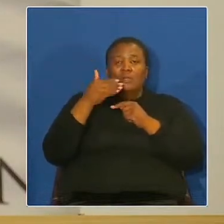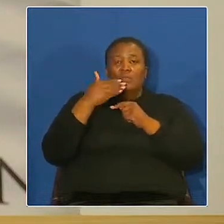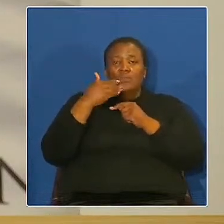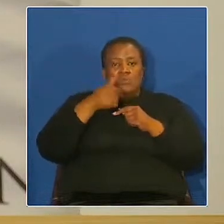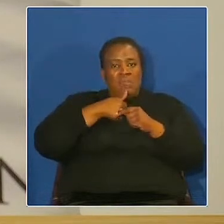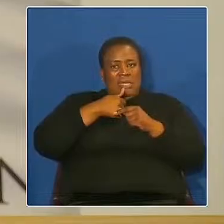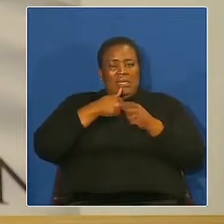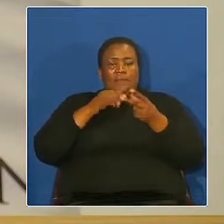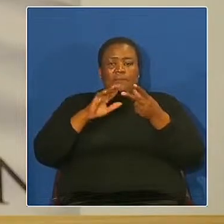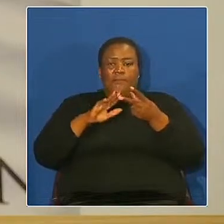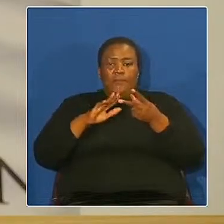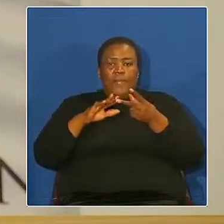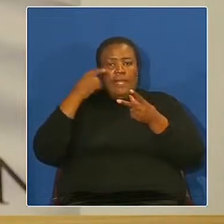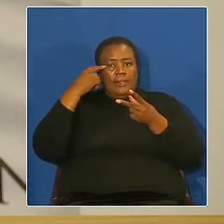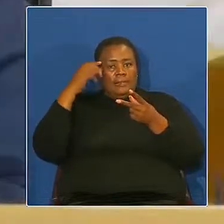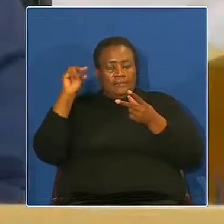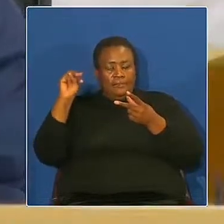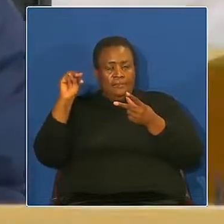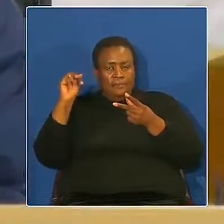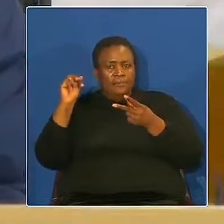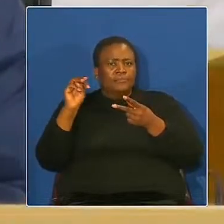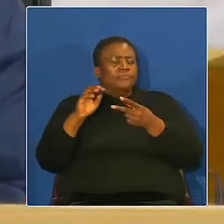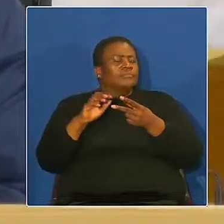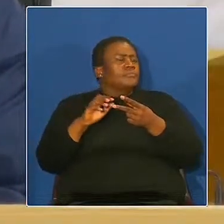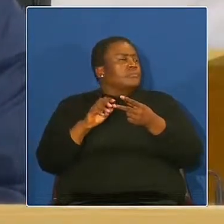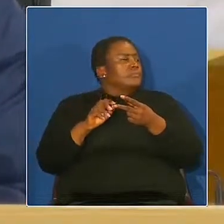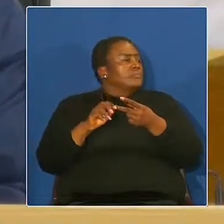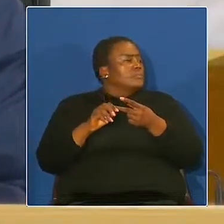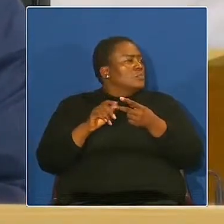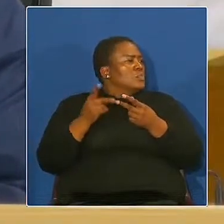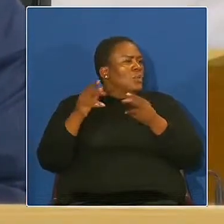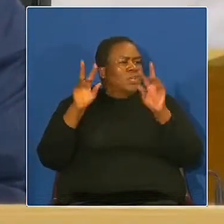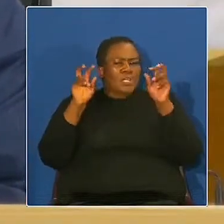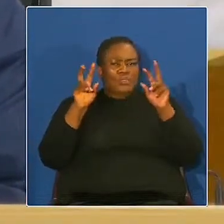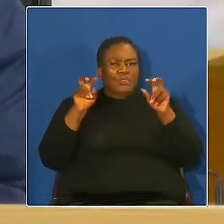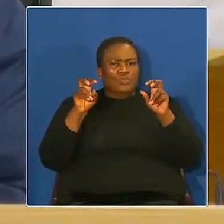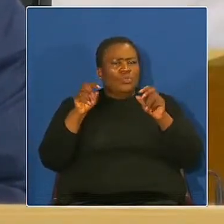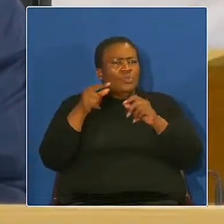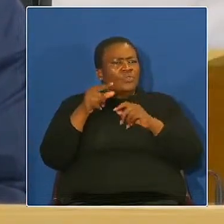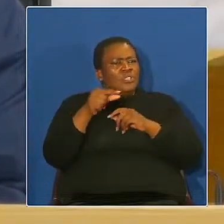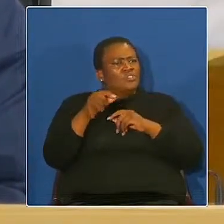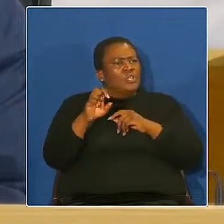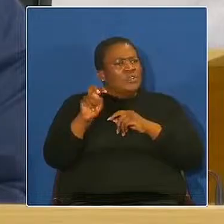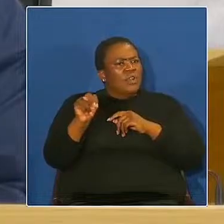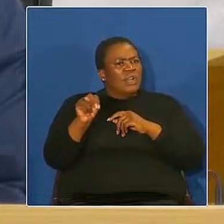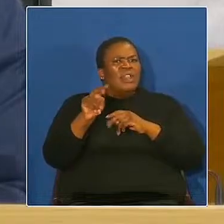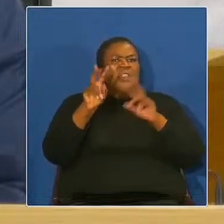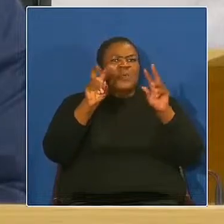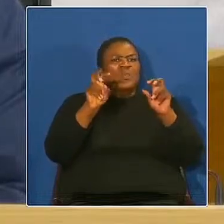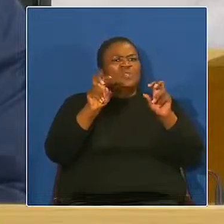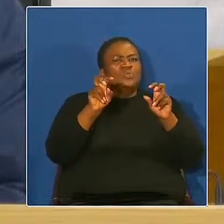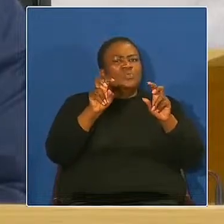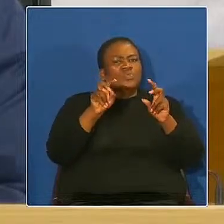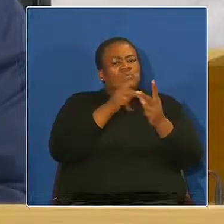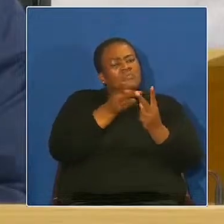the matters of these generals referred to, do you know what those matters are?